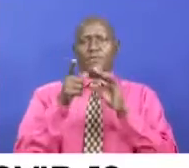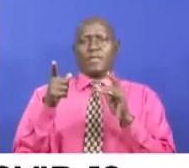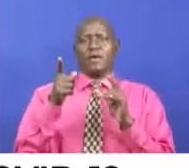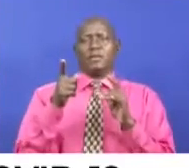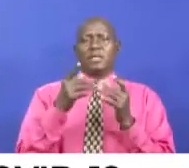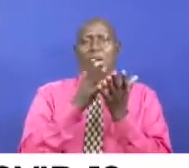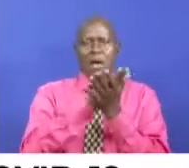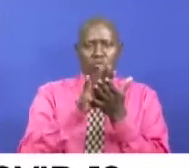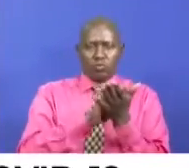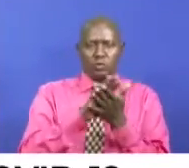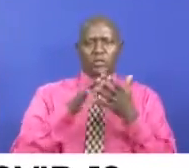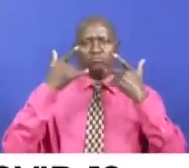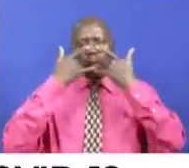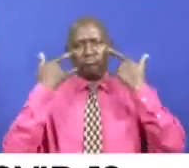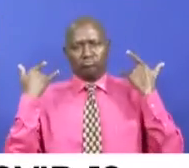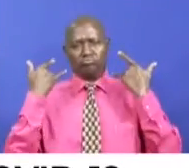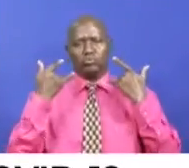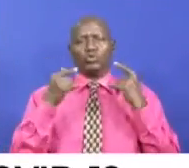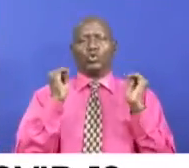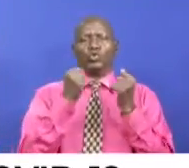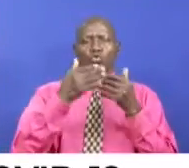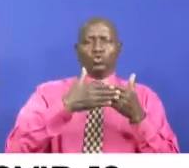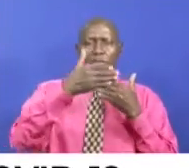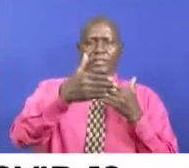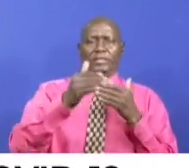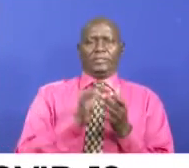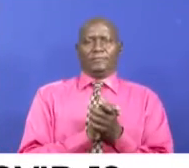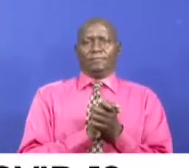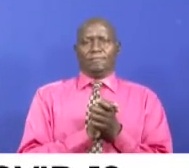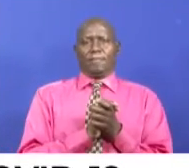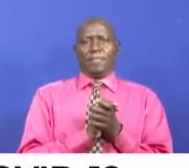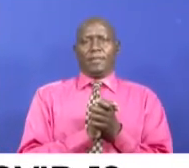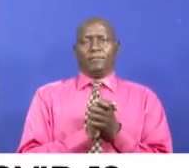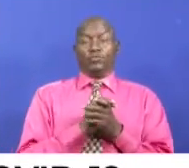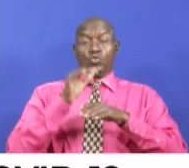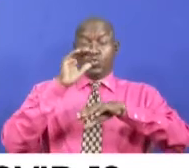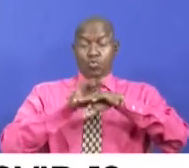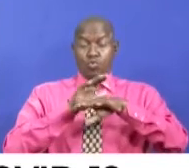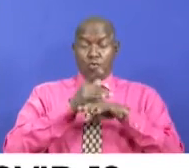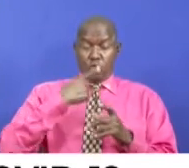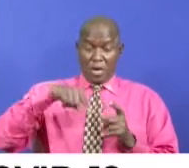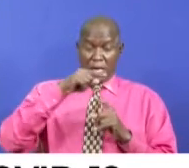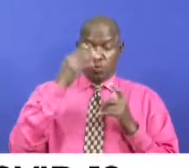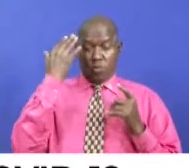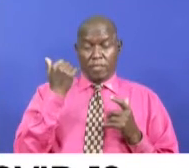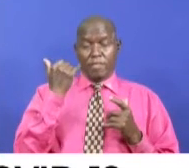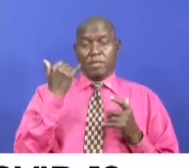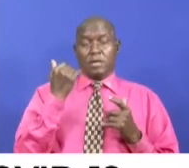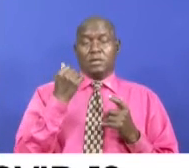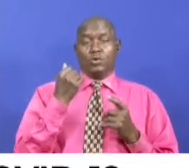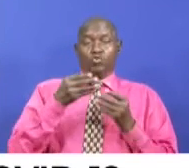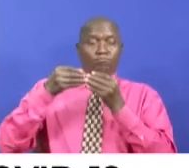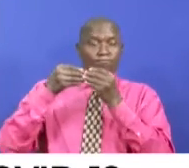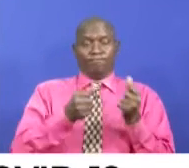masks, and observing social distancing. Fortunately for us, defeating this virus, which